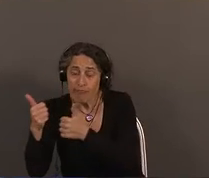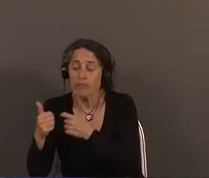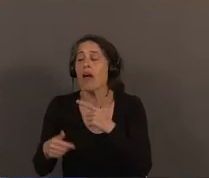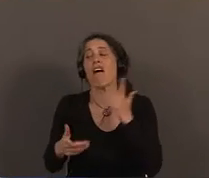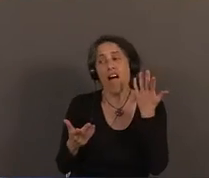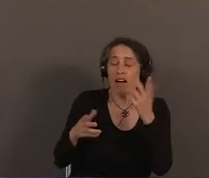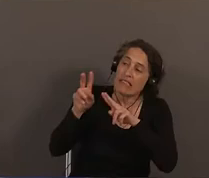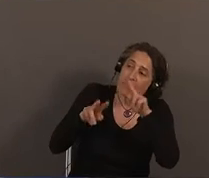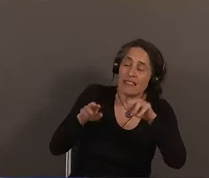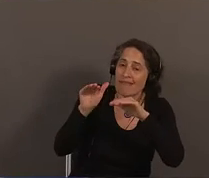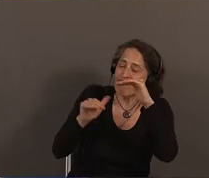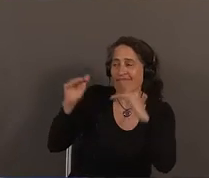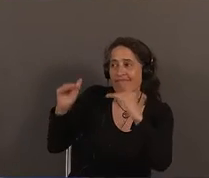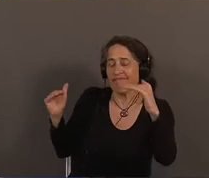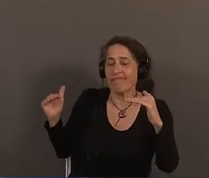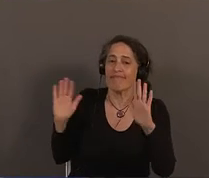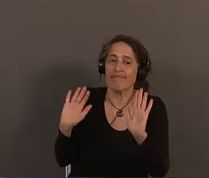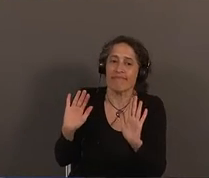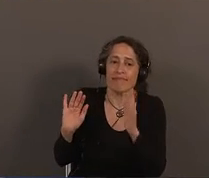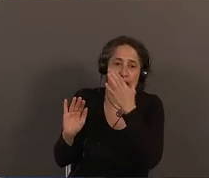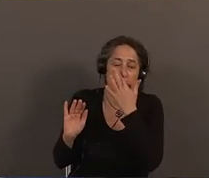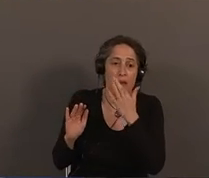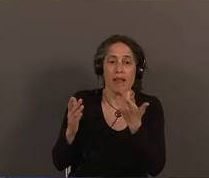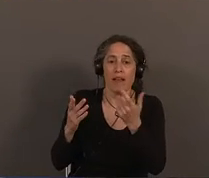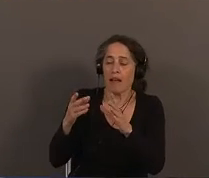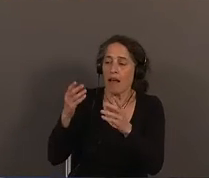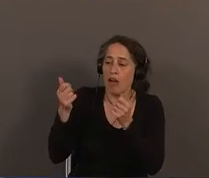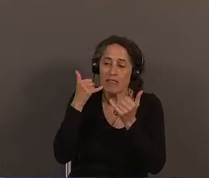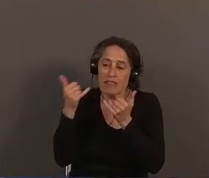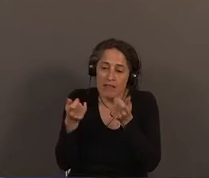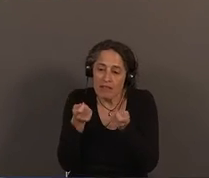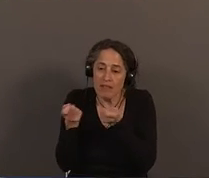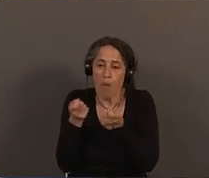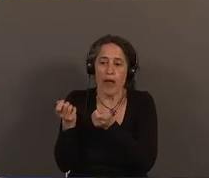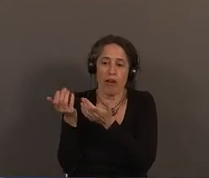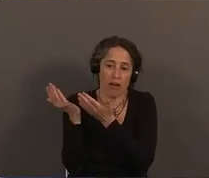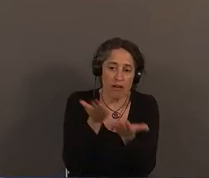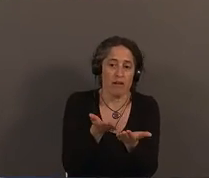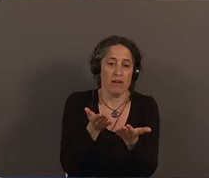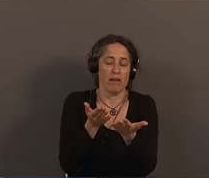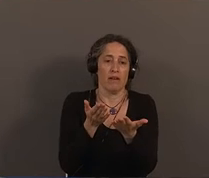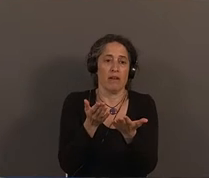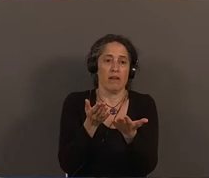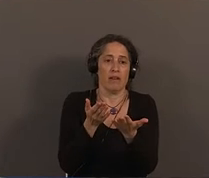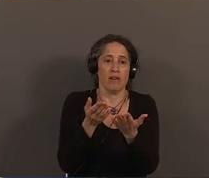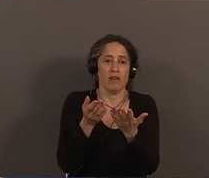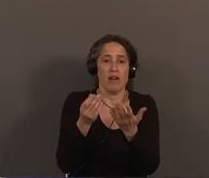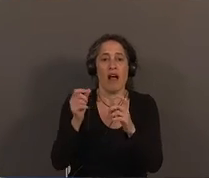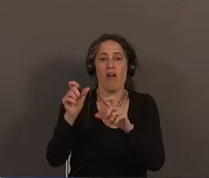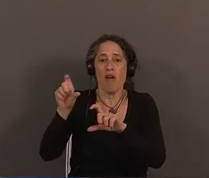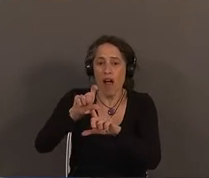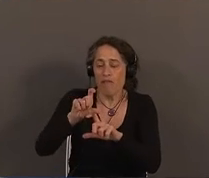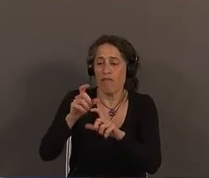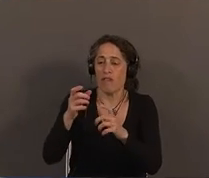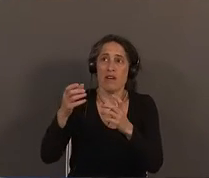suffering extra revenue loss above a certain margin, could have applied for a derogation.